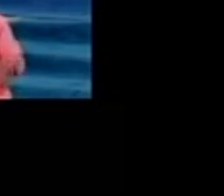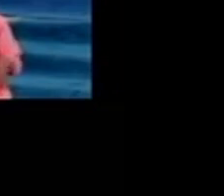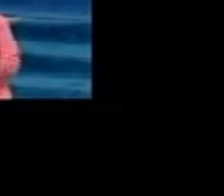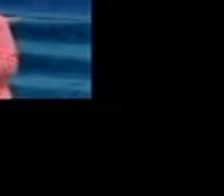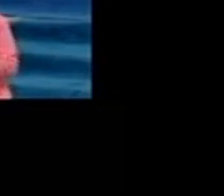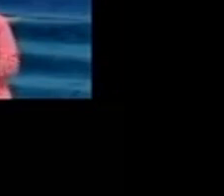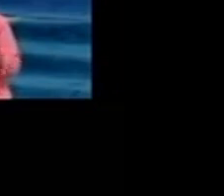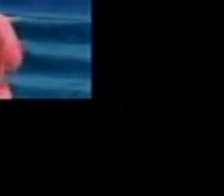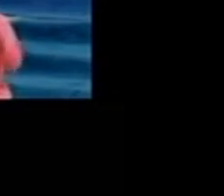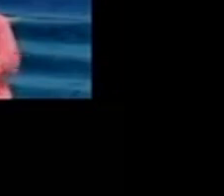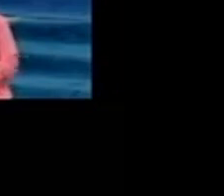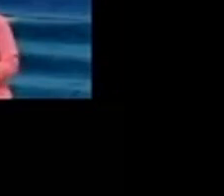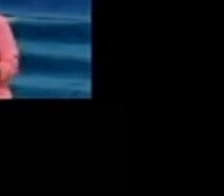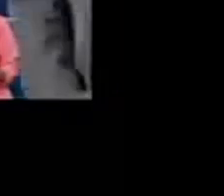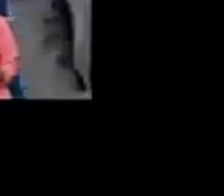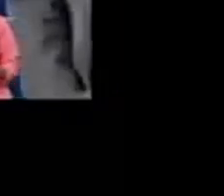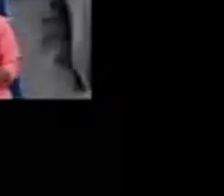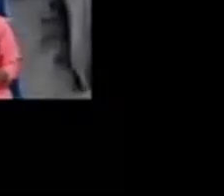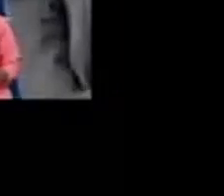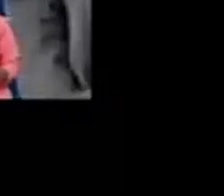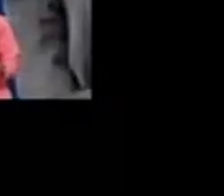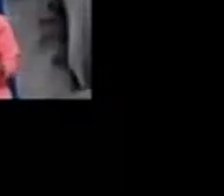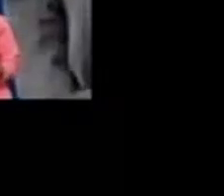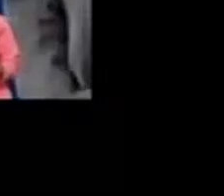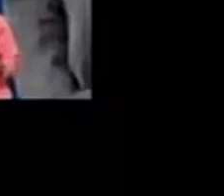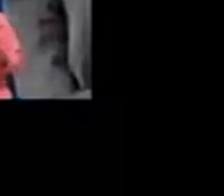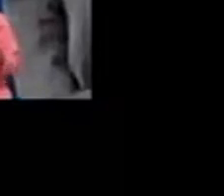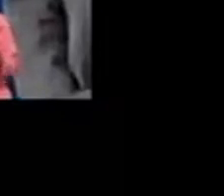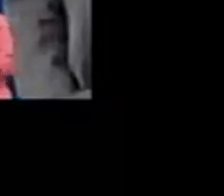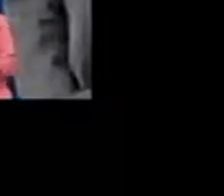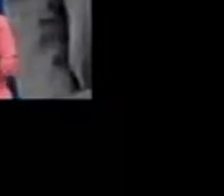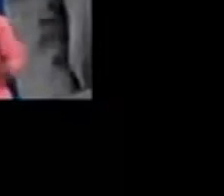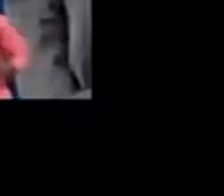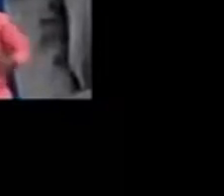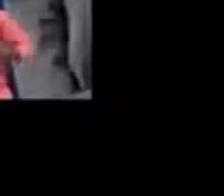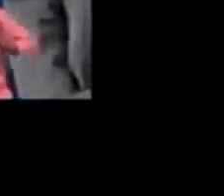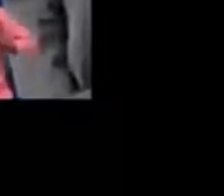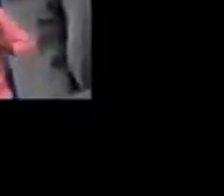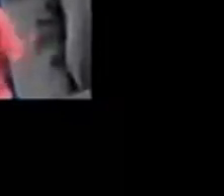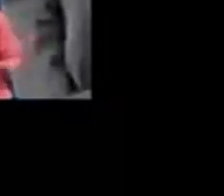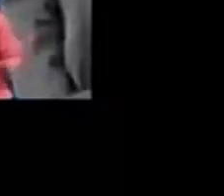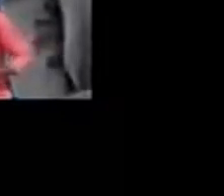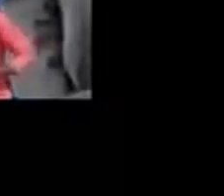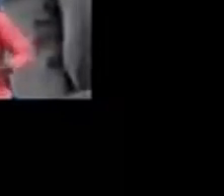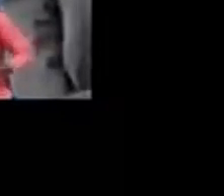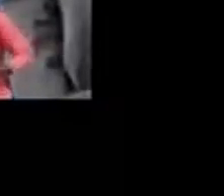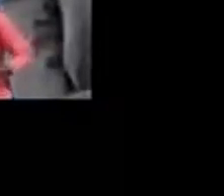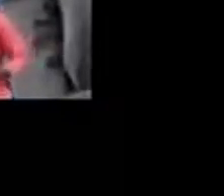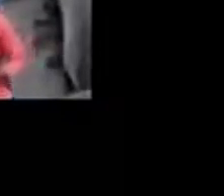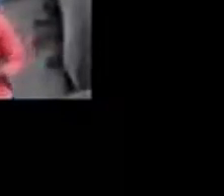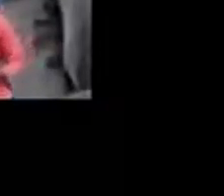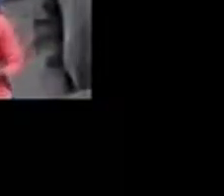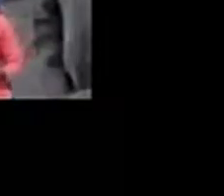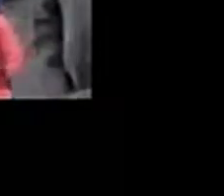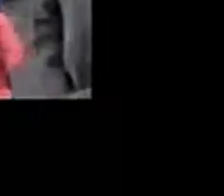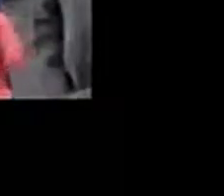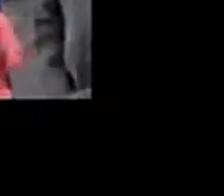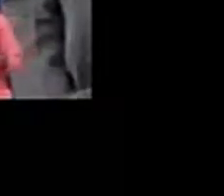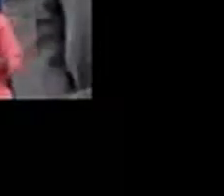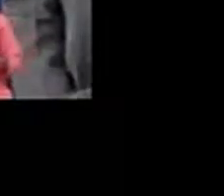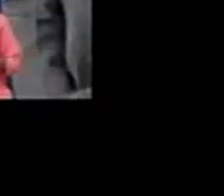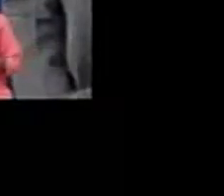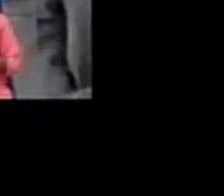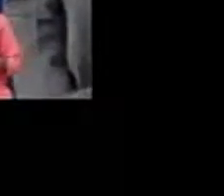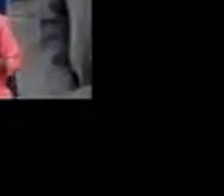dudu ni ba npo eje dudu mo sa dupe lowo Olorun alaye oba ti oje nduku ti oje ndofo idi yin